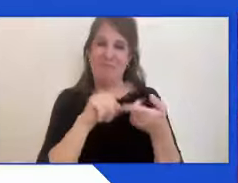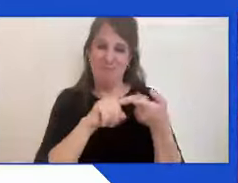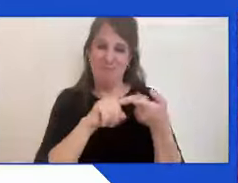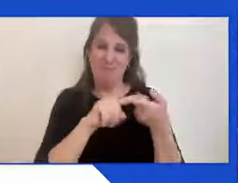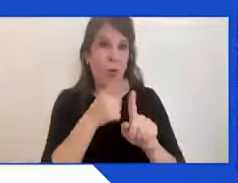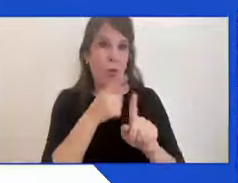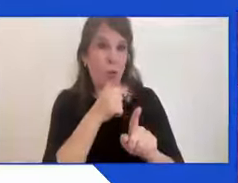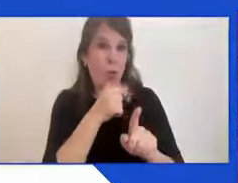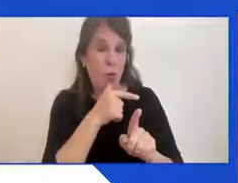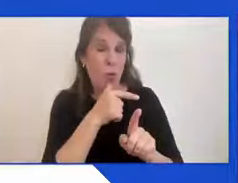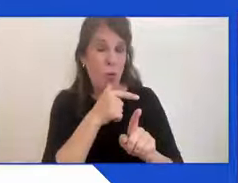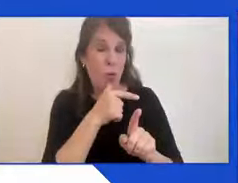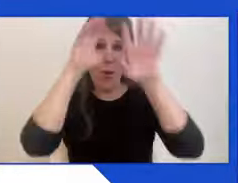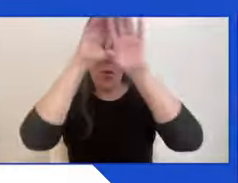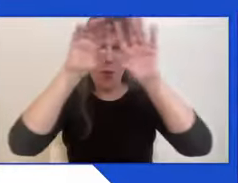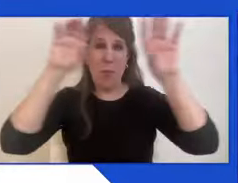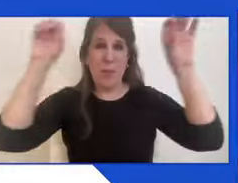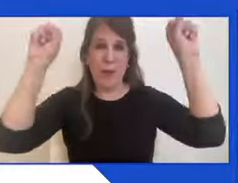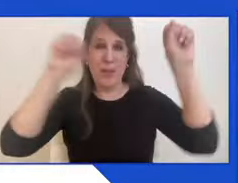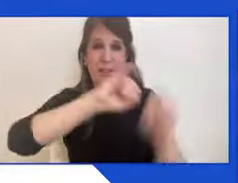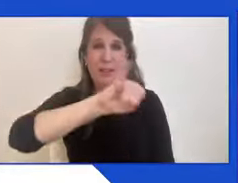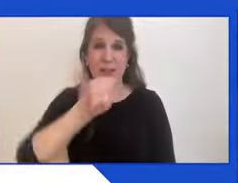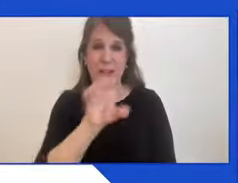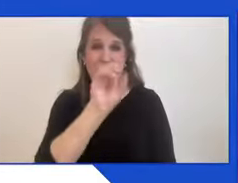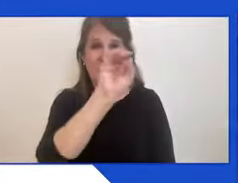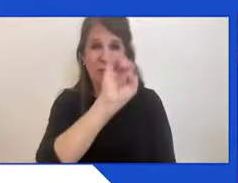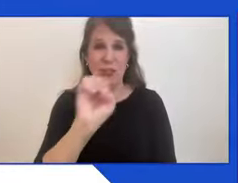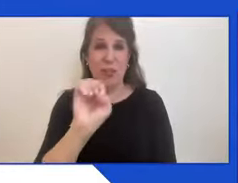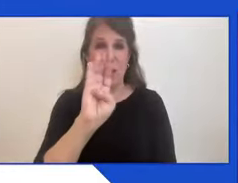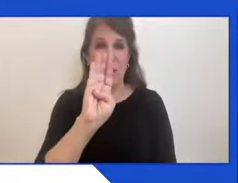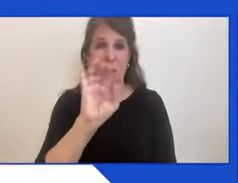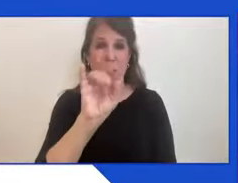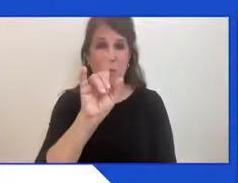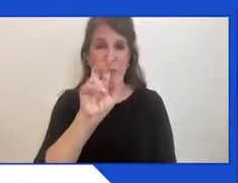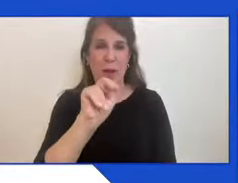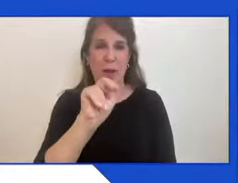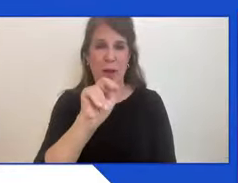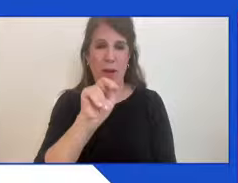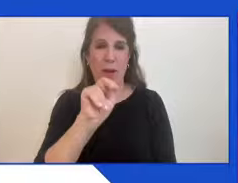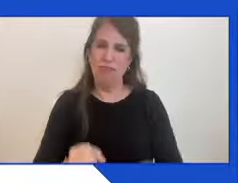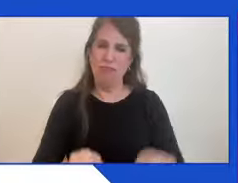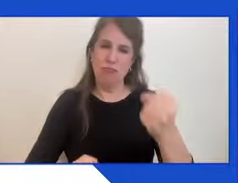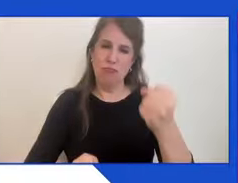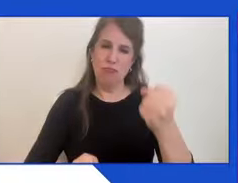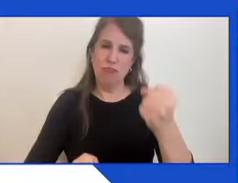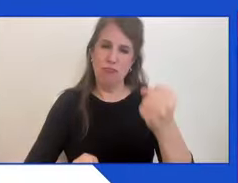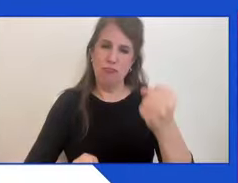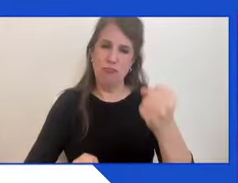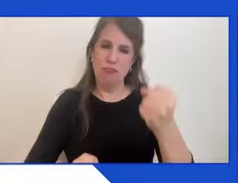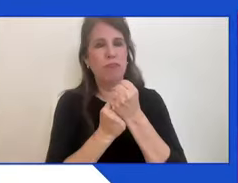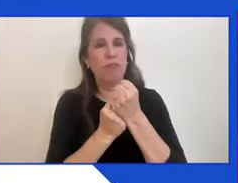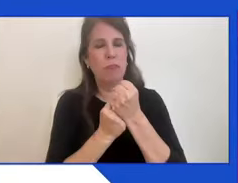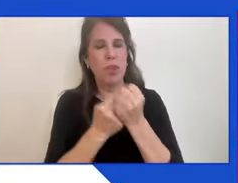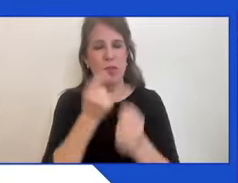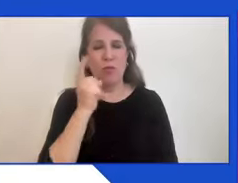President Joe Biden has been a steadfast ally and champion of our shared